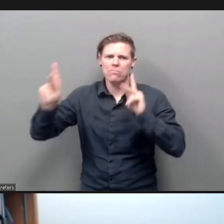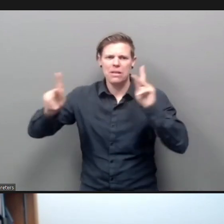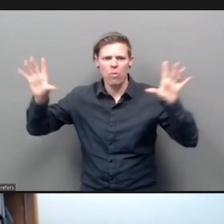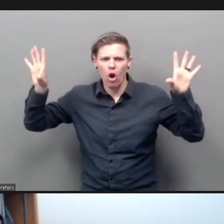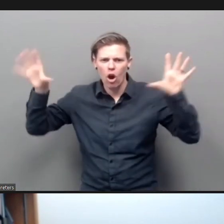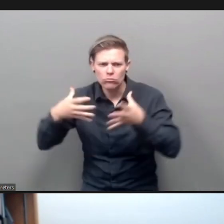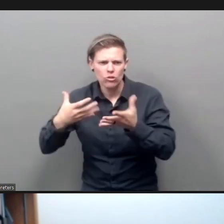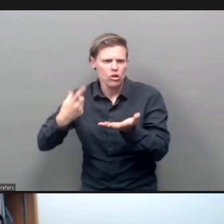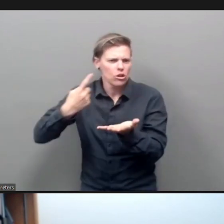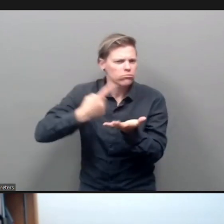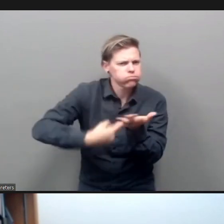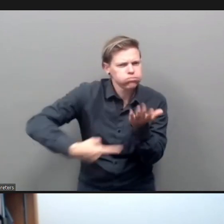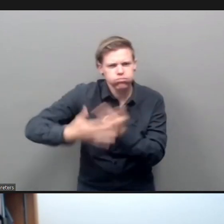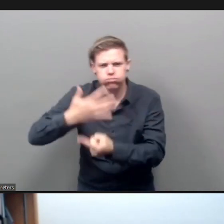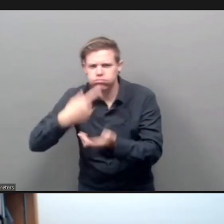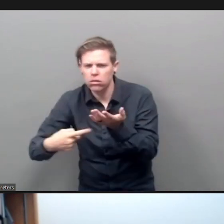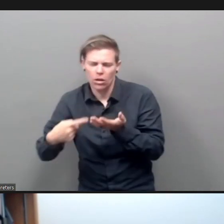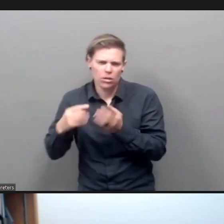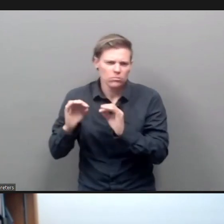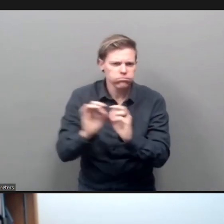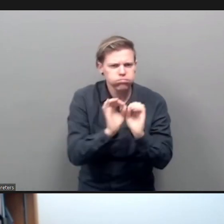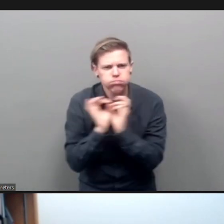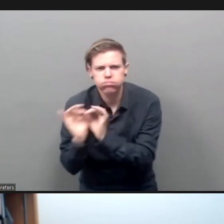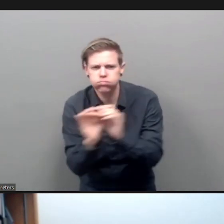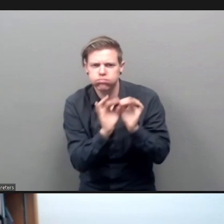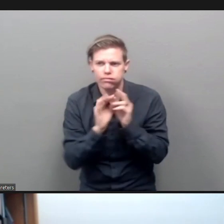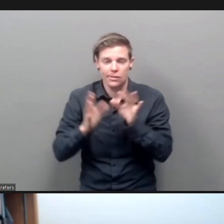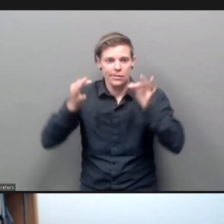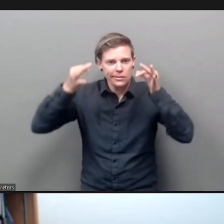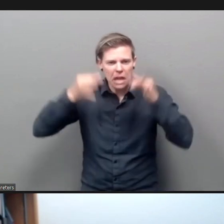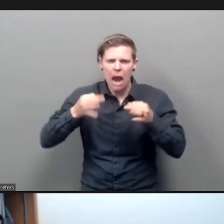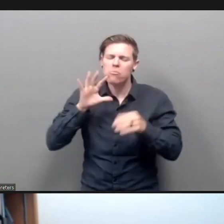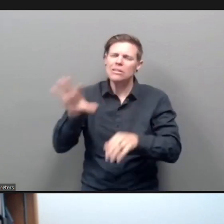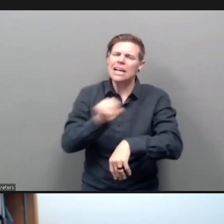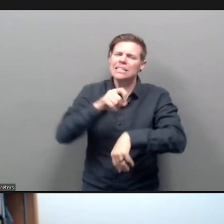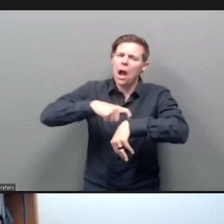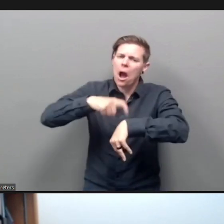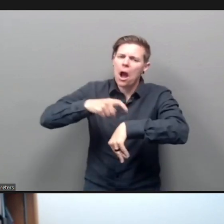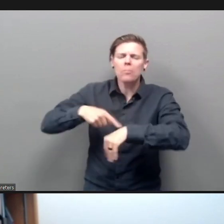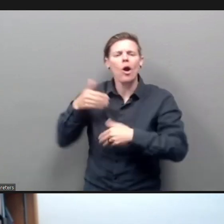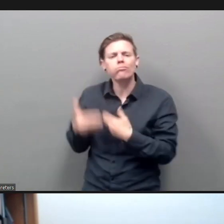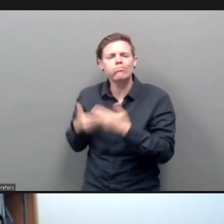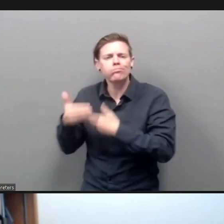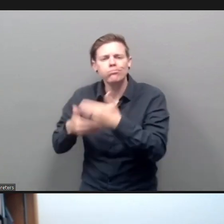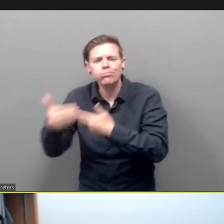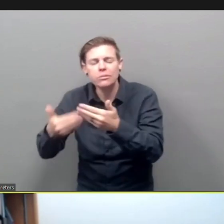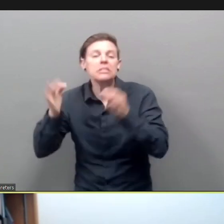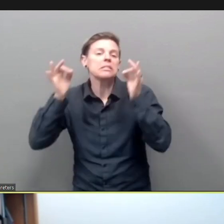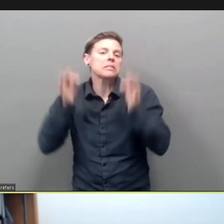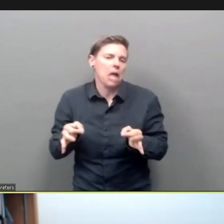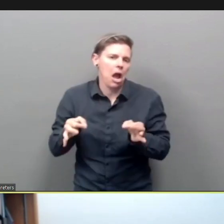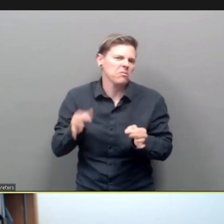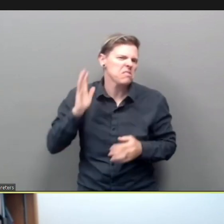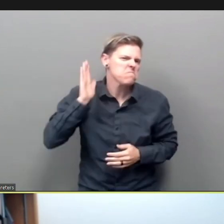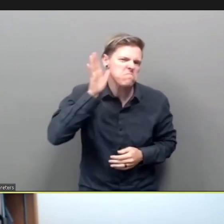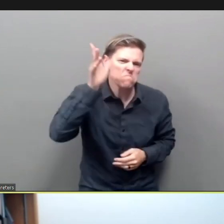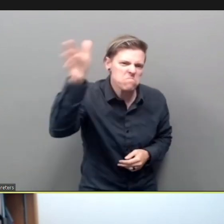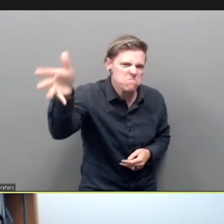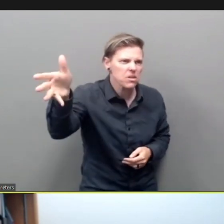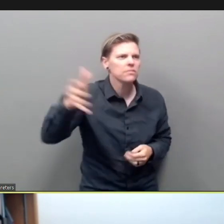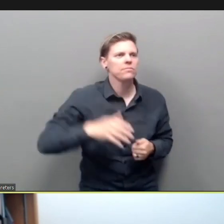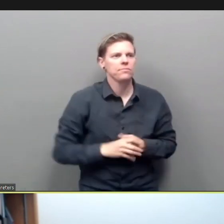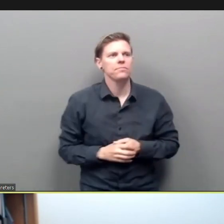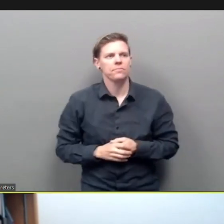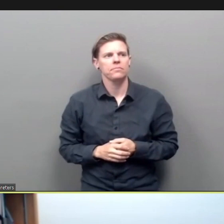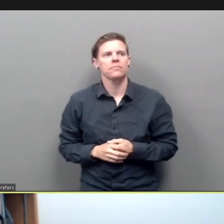serious decisions that take quite a lot of time to review. Christine, anything? Well, I've worked